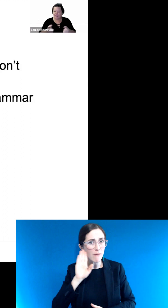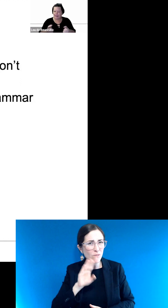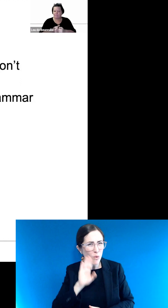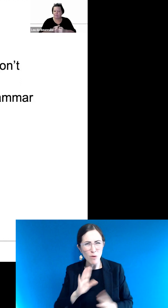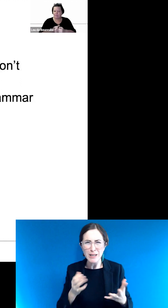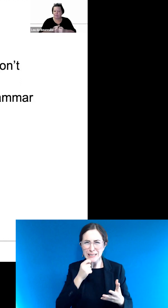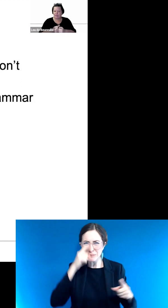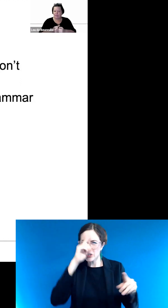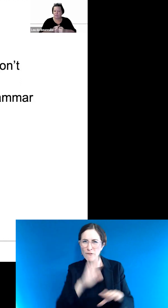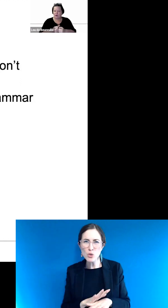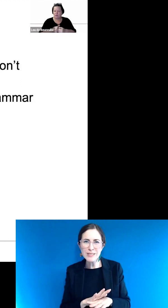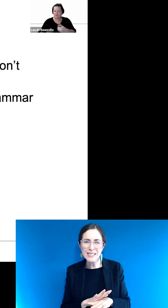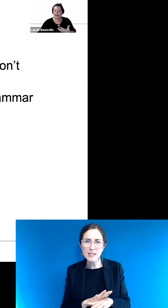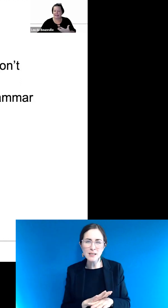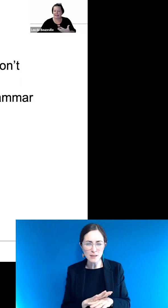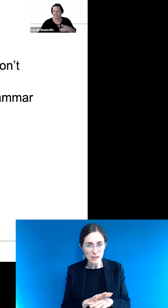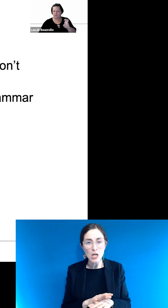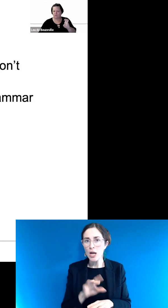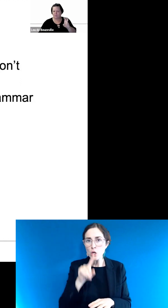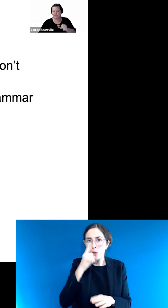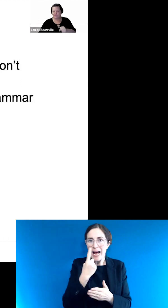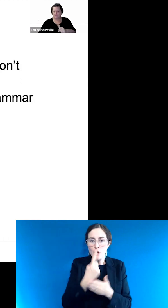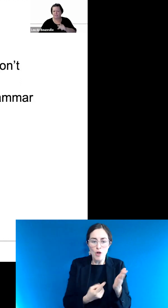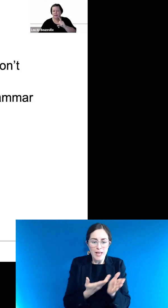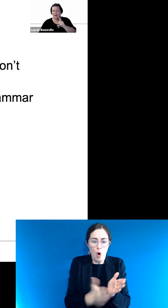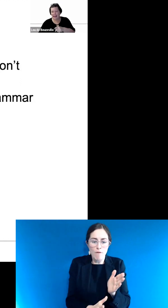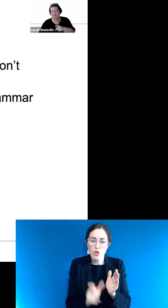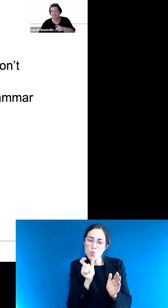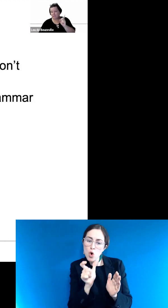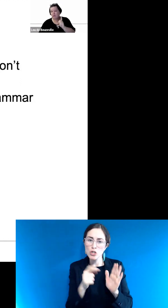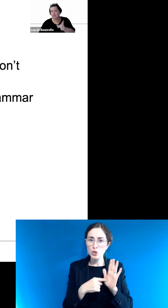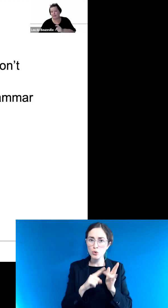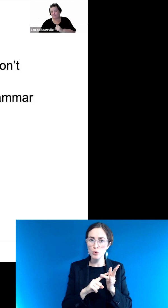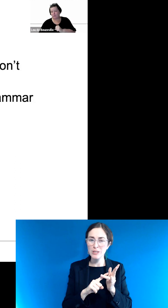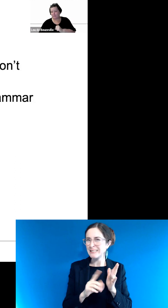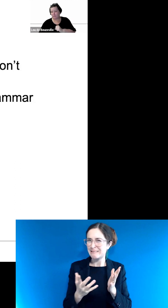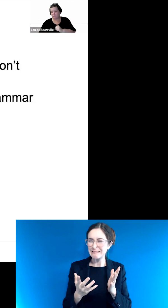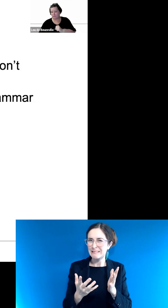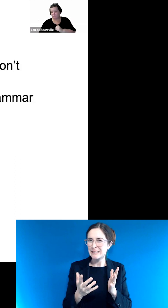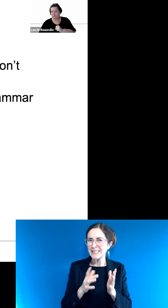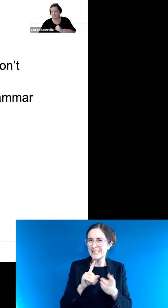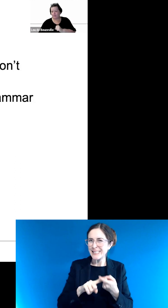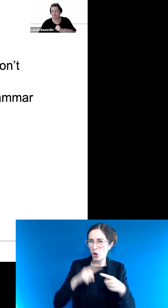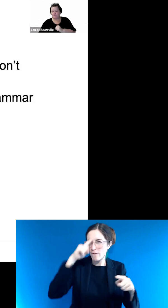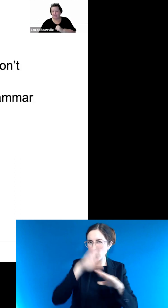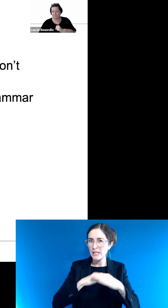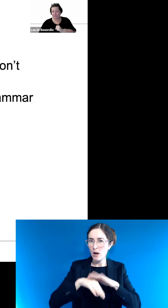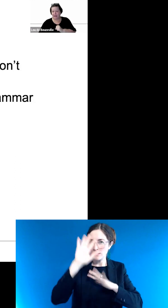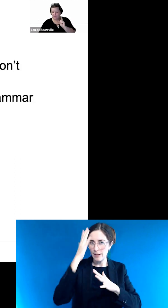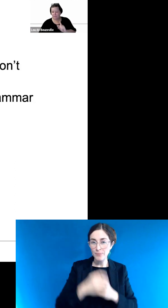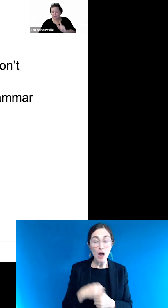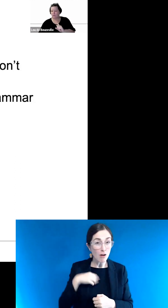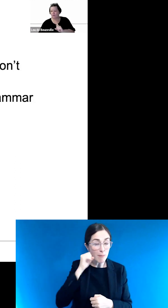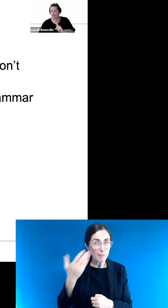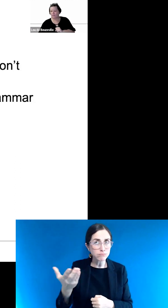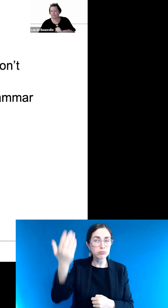it's not a case of dropping the little words. I have to say, I don't hear that as often as I used to, but